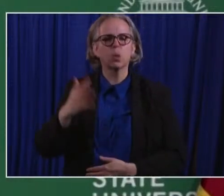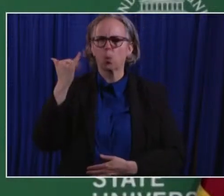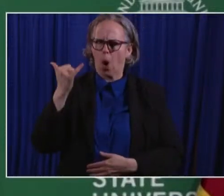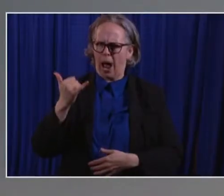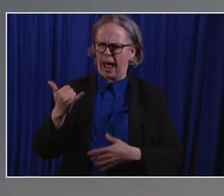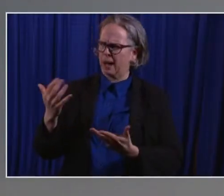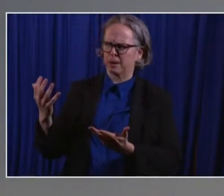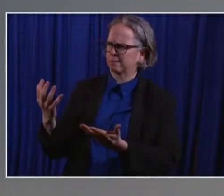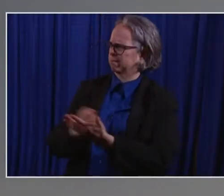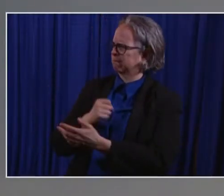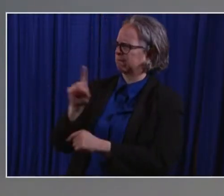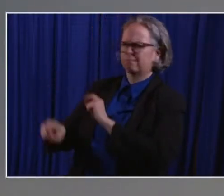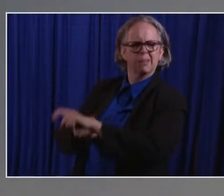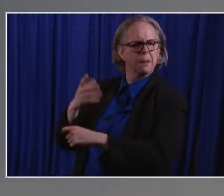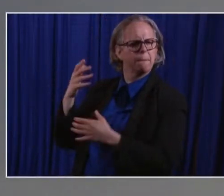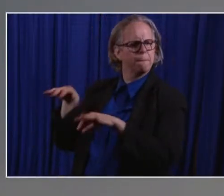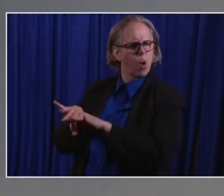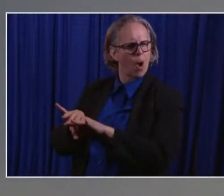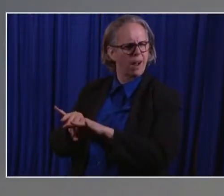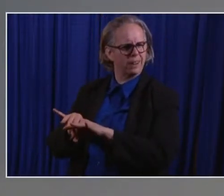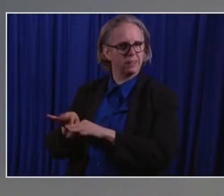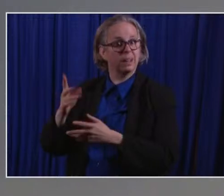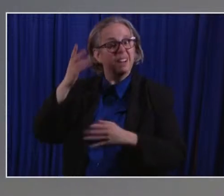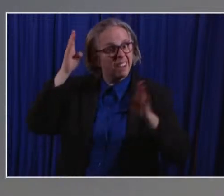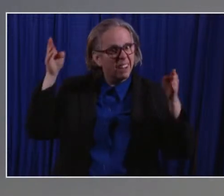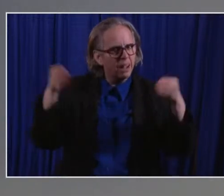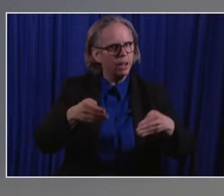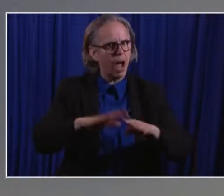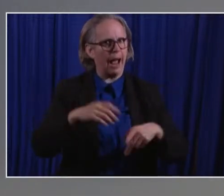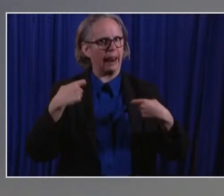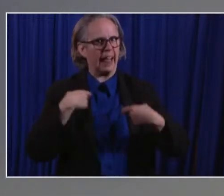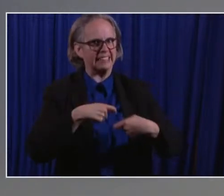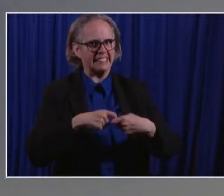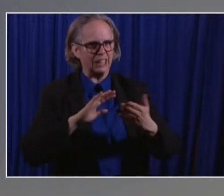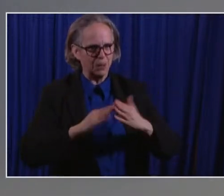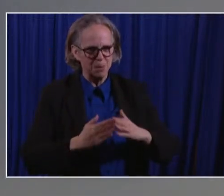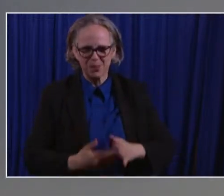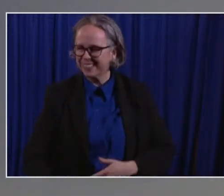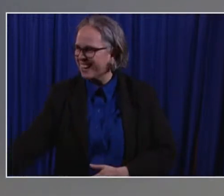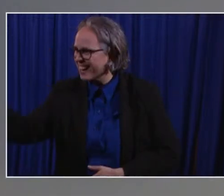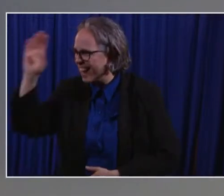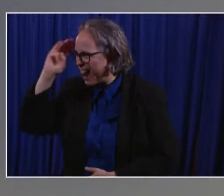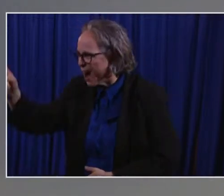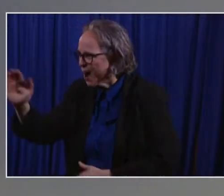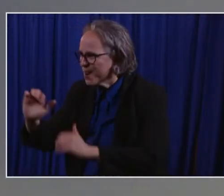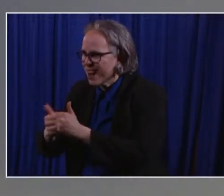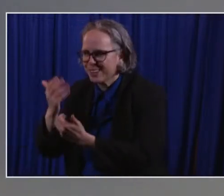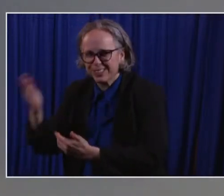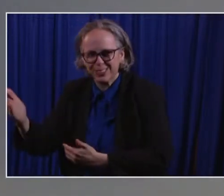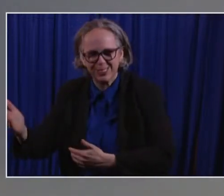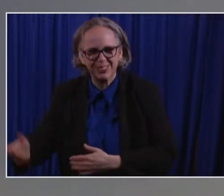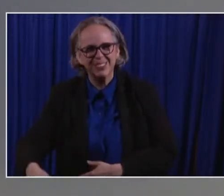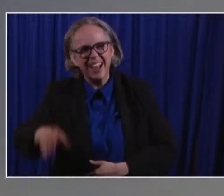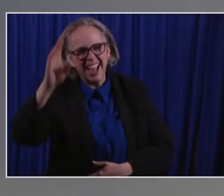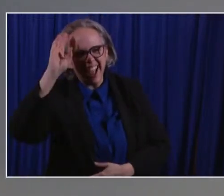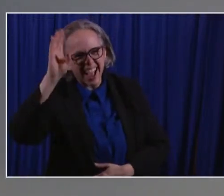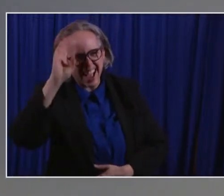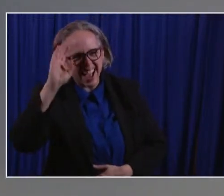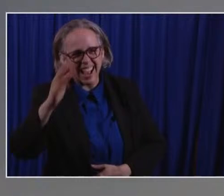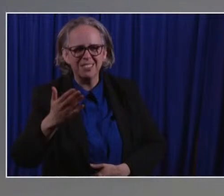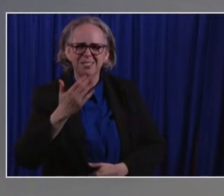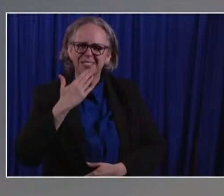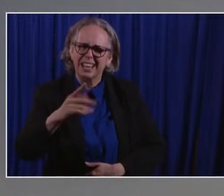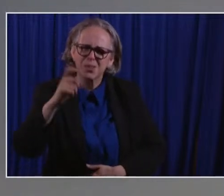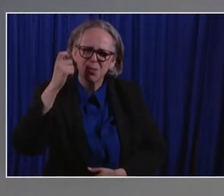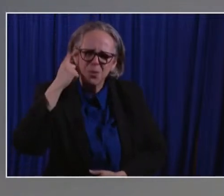you for being with us. How you doing? Very good. Thank you. Thank you, Governor, for being here. And